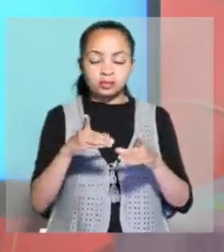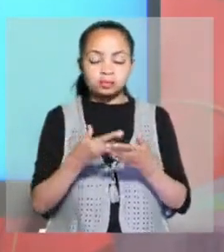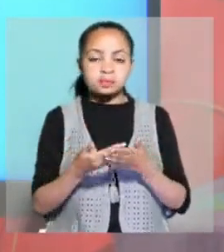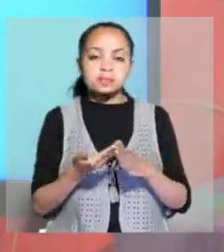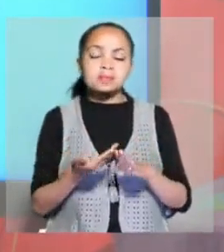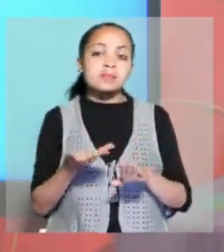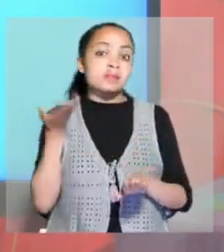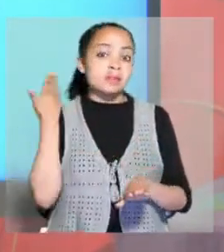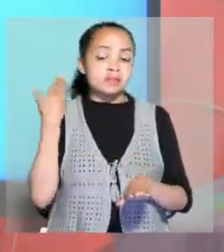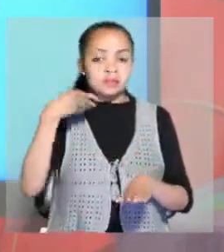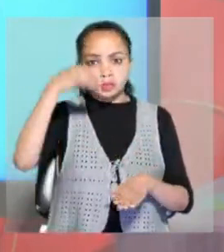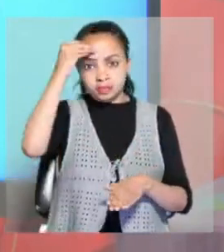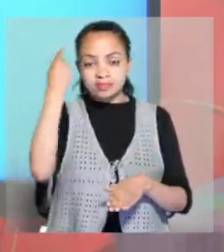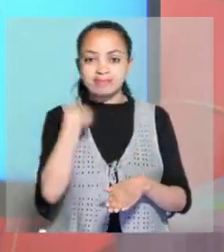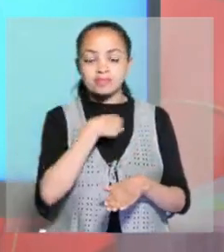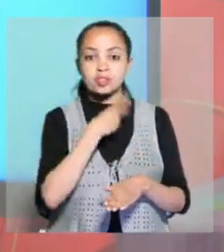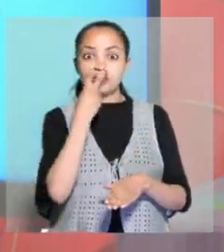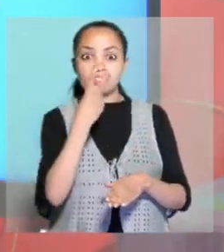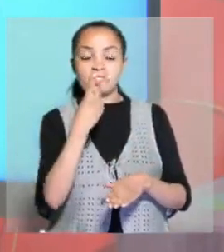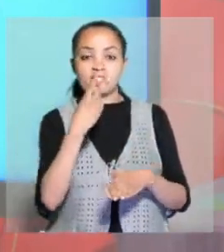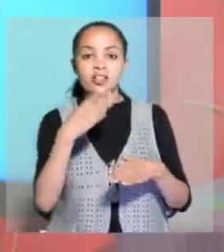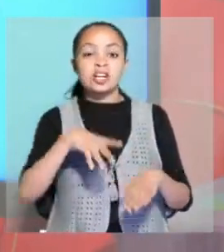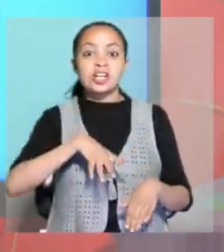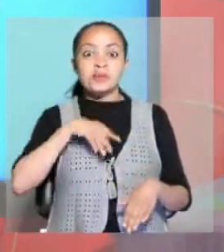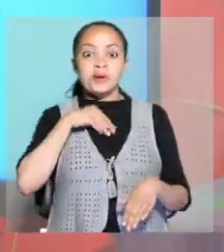last lesson, we have seen respiration,